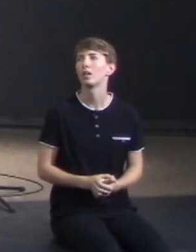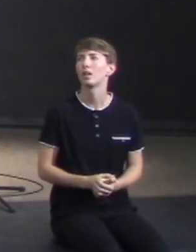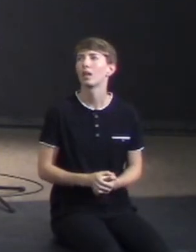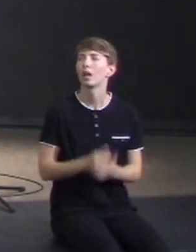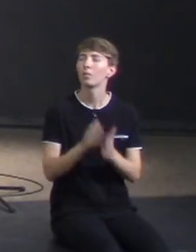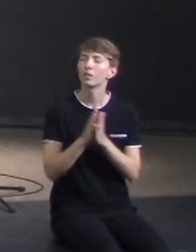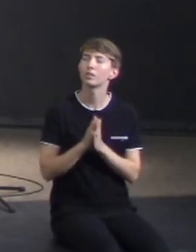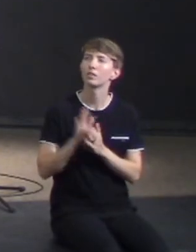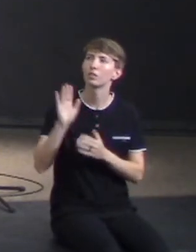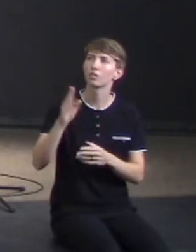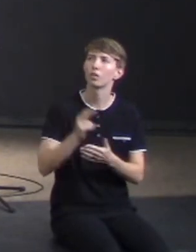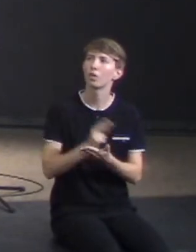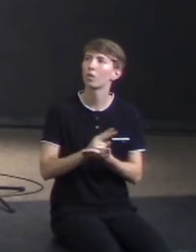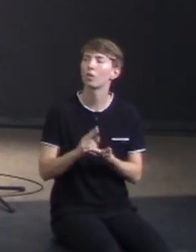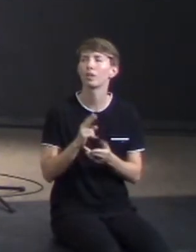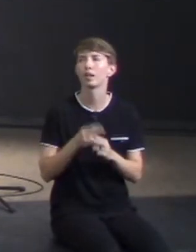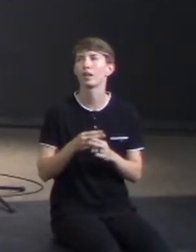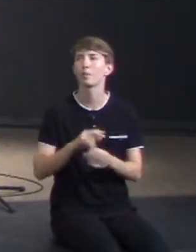holy name. Amen.